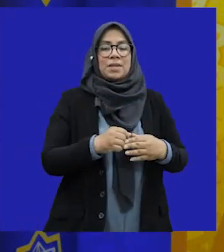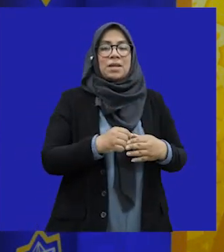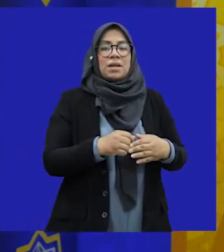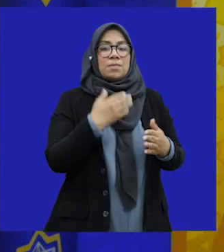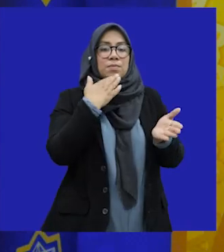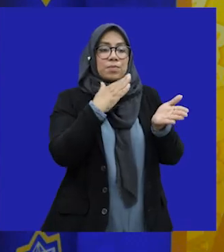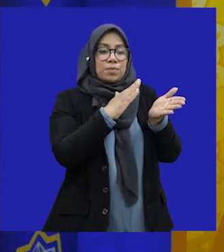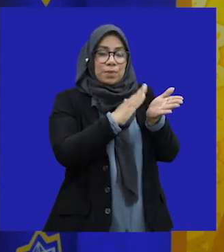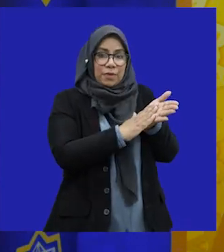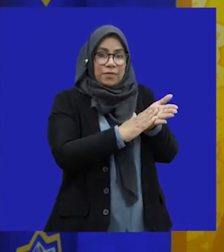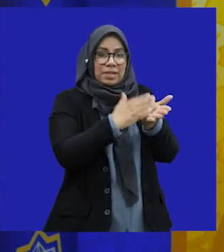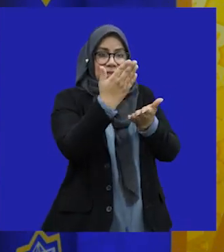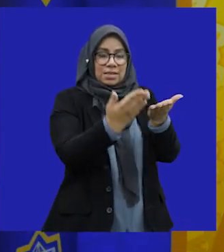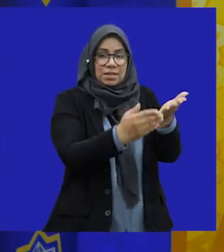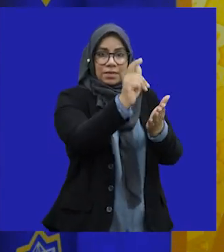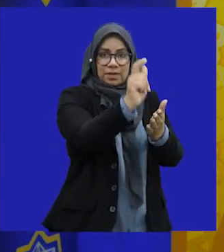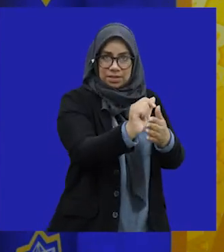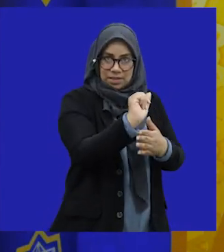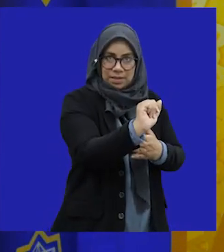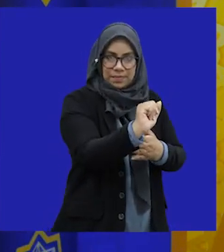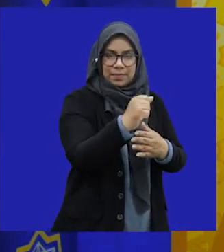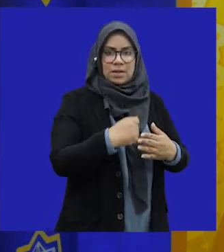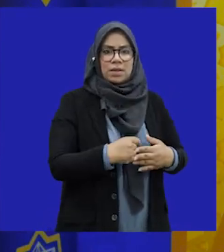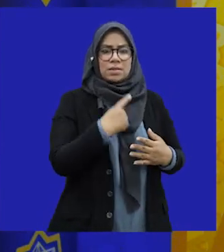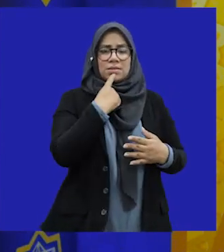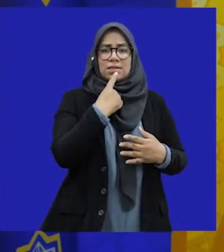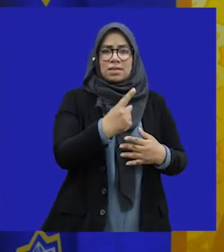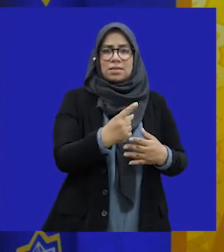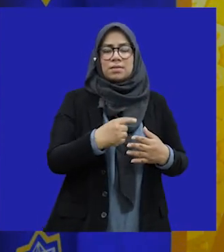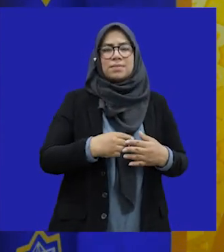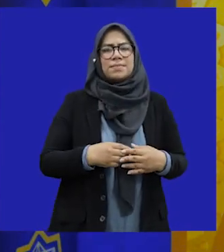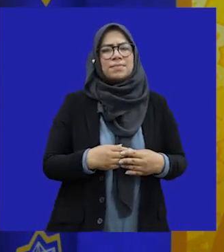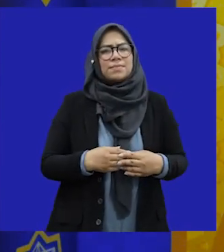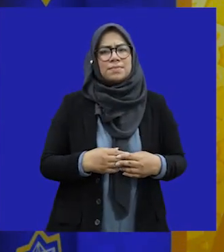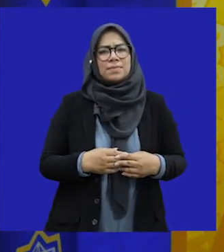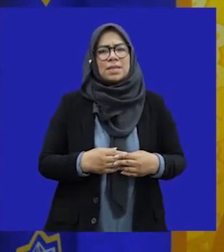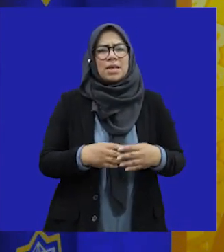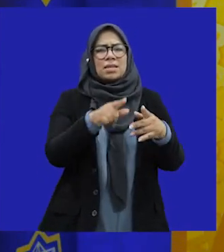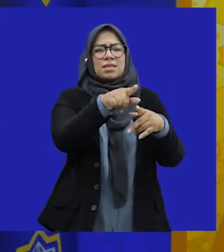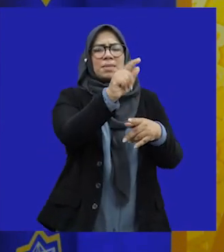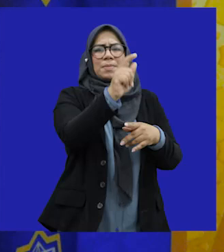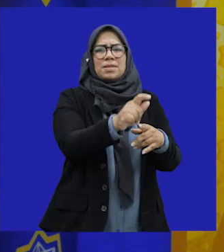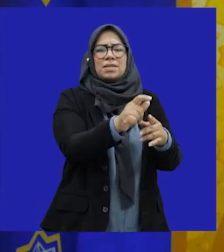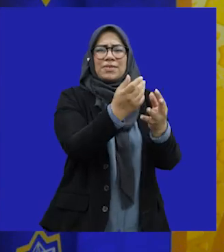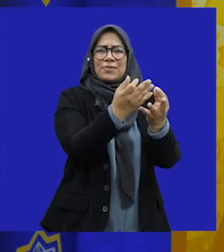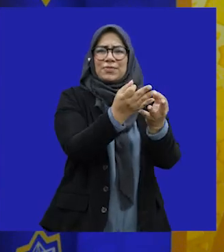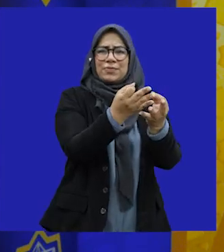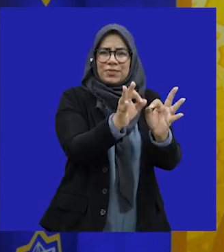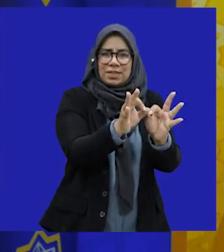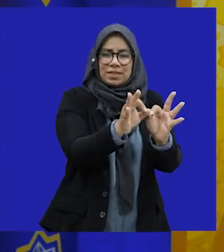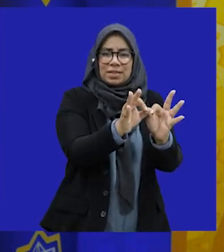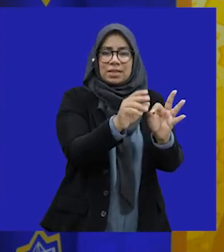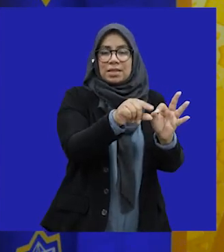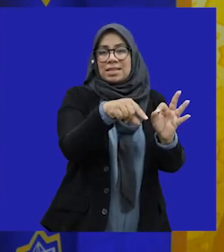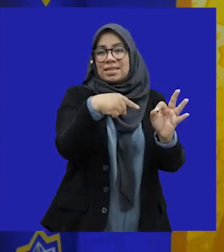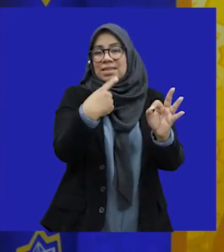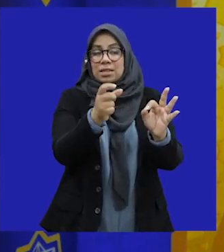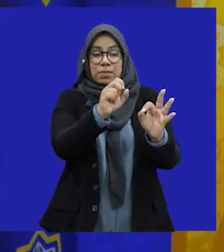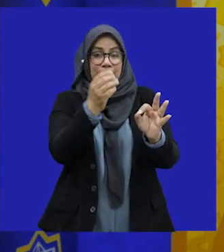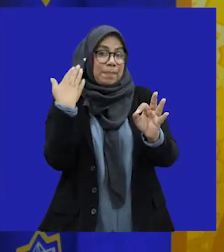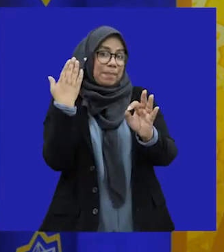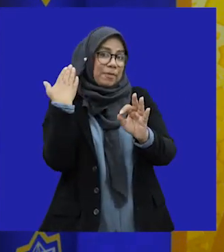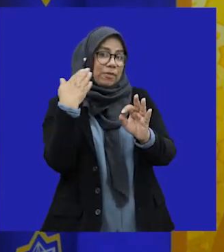alayhi wasallam. Rasulullah sallallahu alayhi wasallam bought him and set him free, and he spent his time